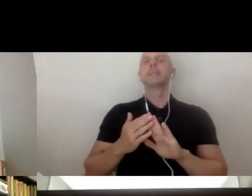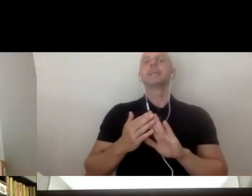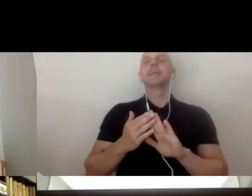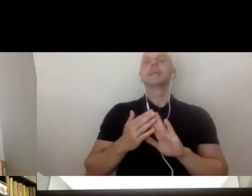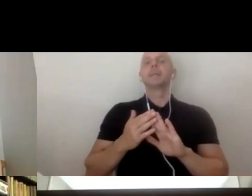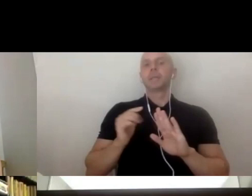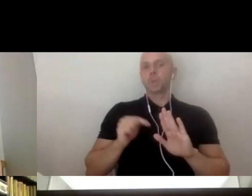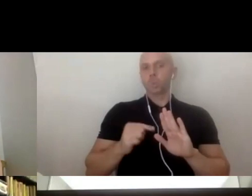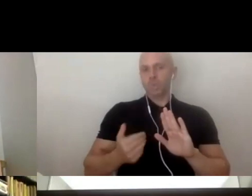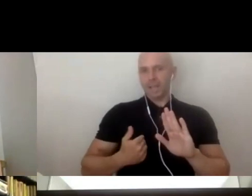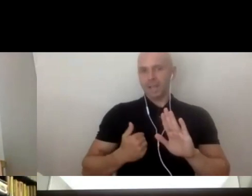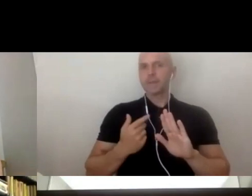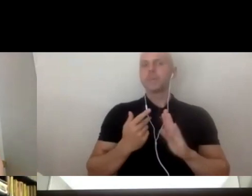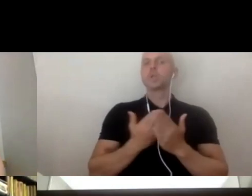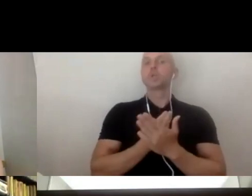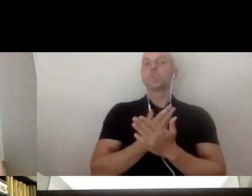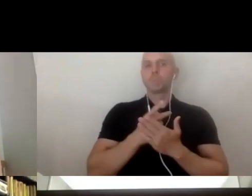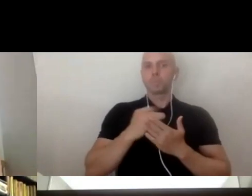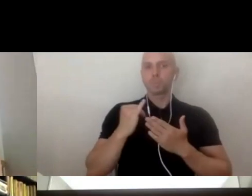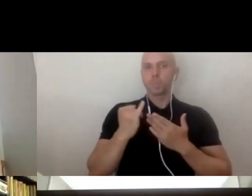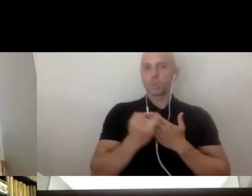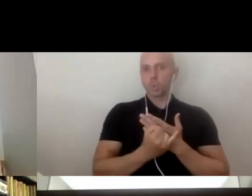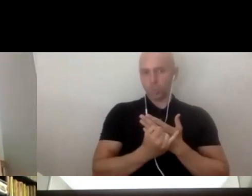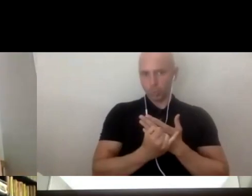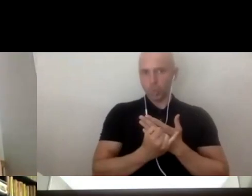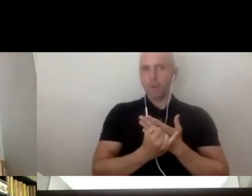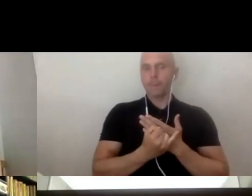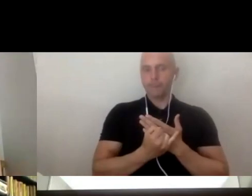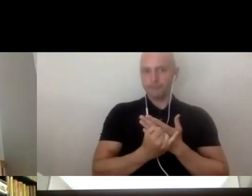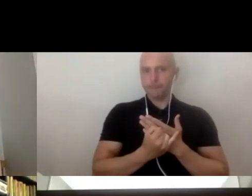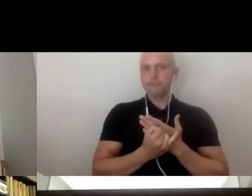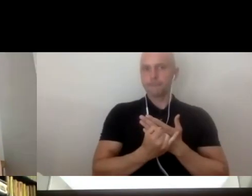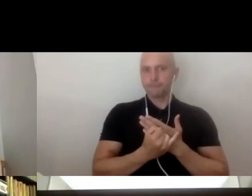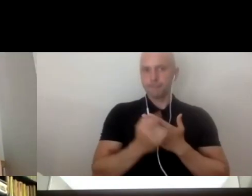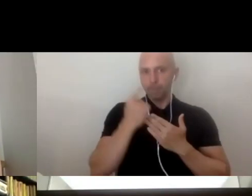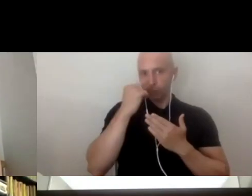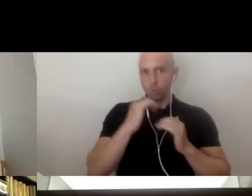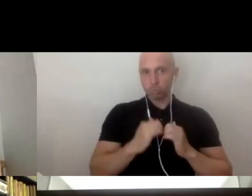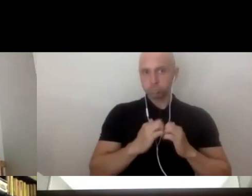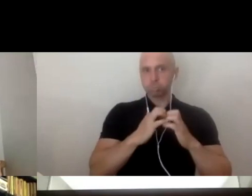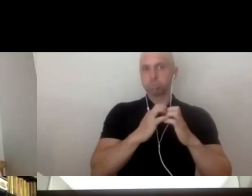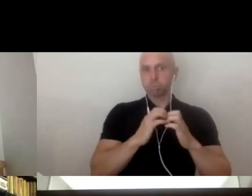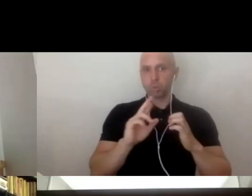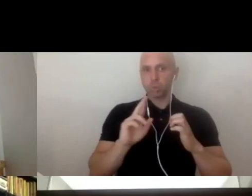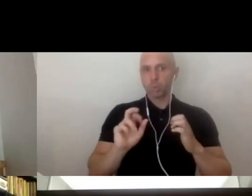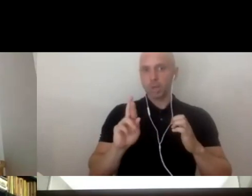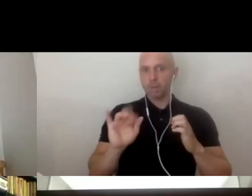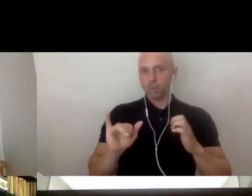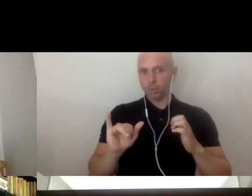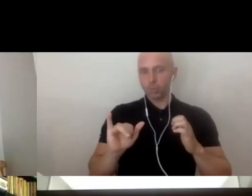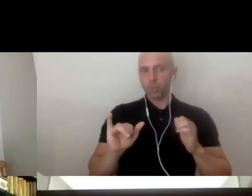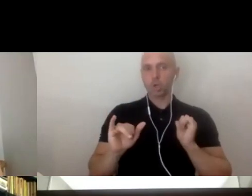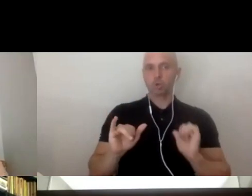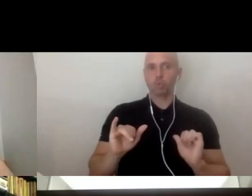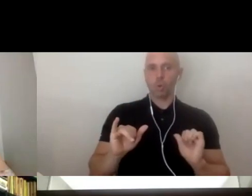program called, well, I won't even announce it now, but we are looking to be able to try to engage both economic, social,